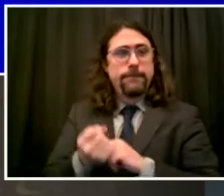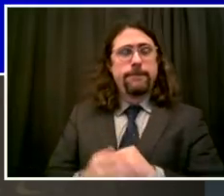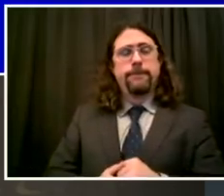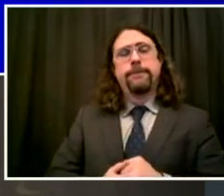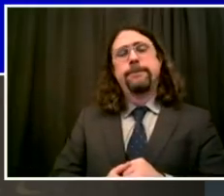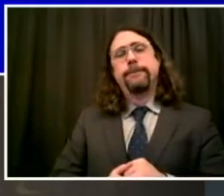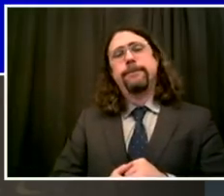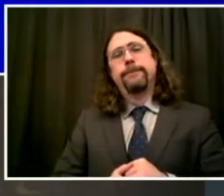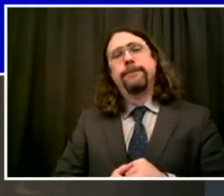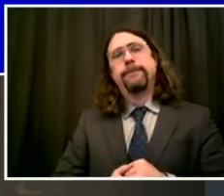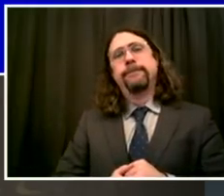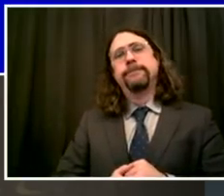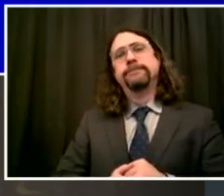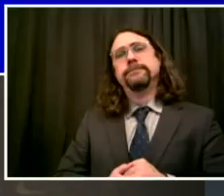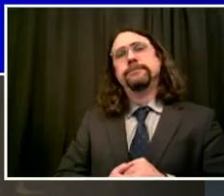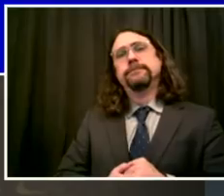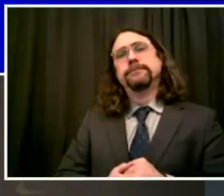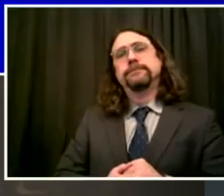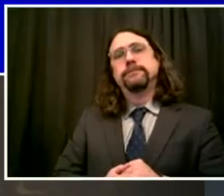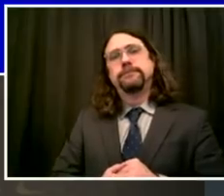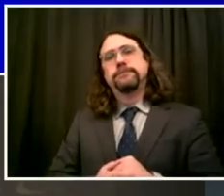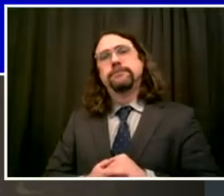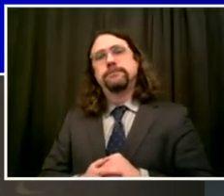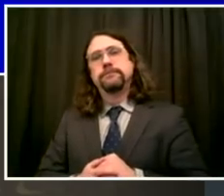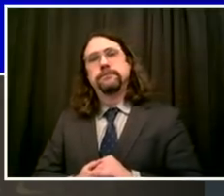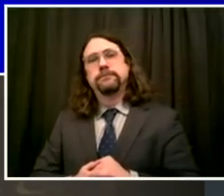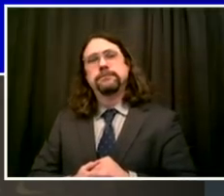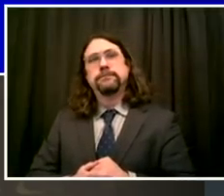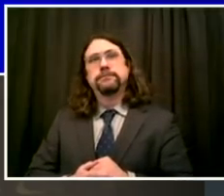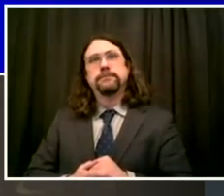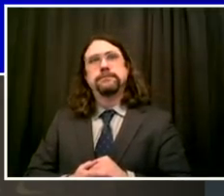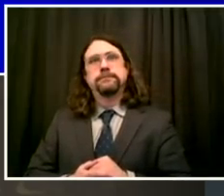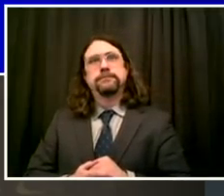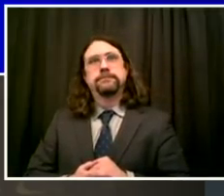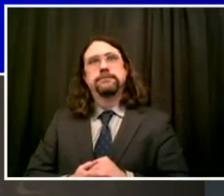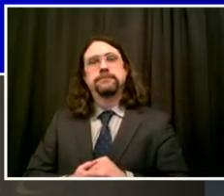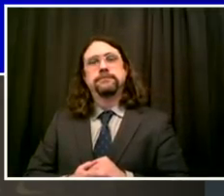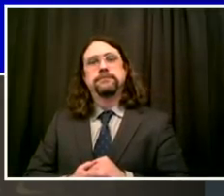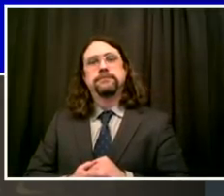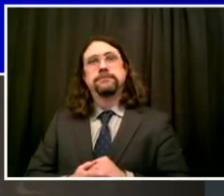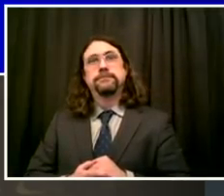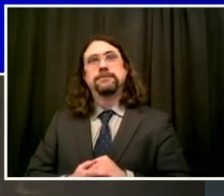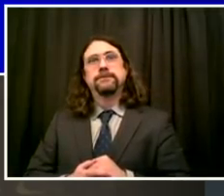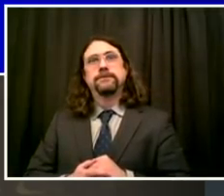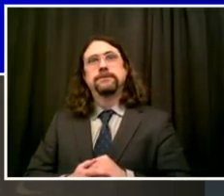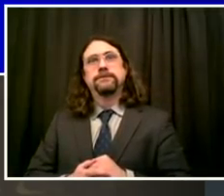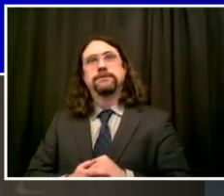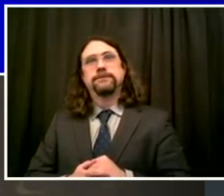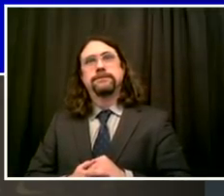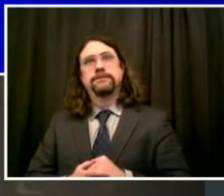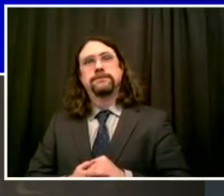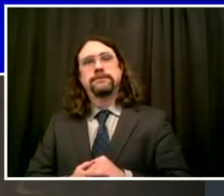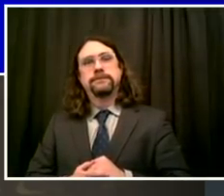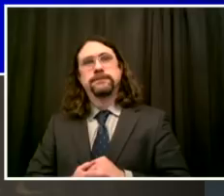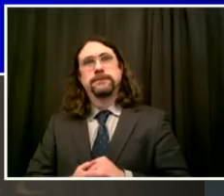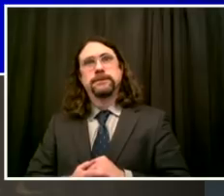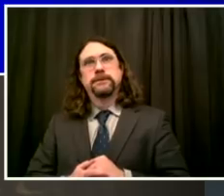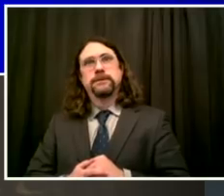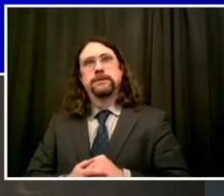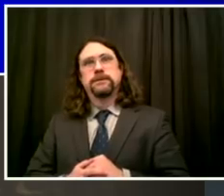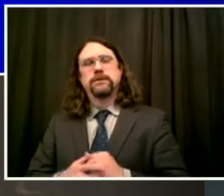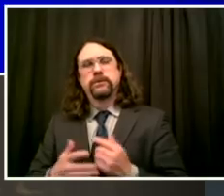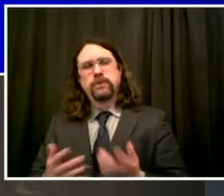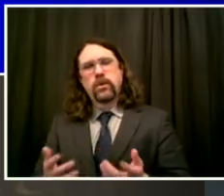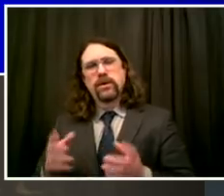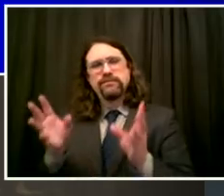So hearing their voices, and I'm going to be talking to many, many other people in the small business community going